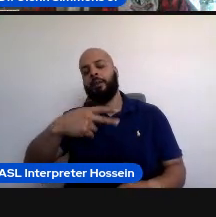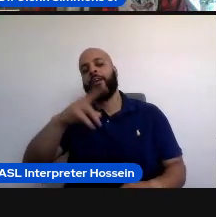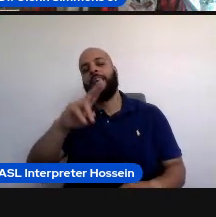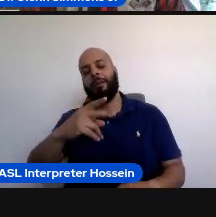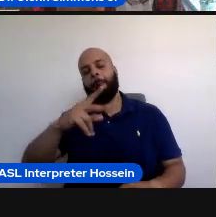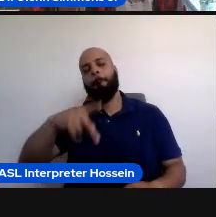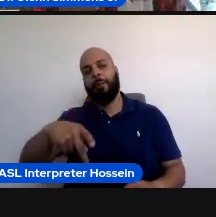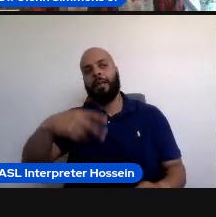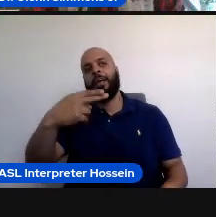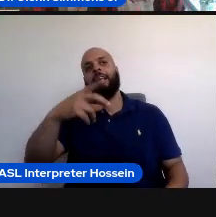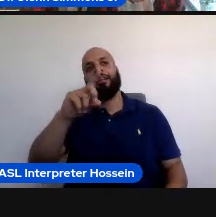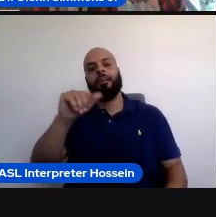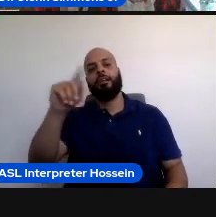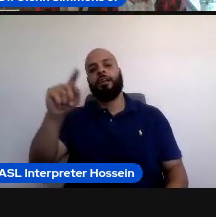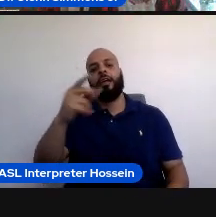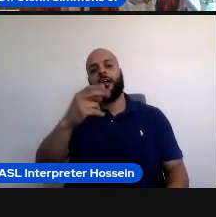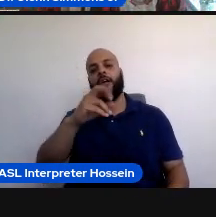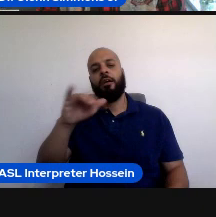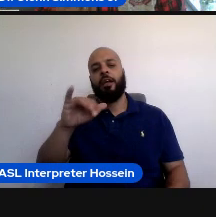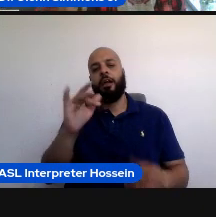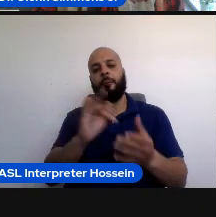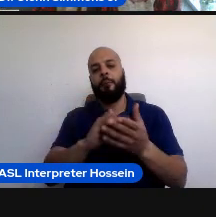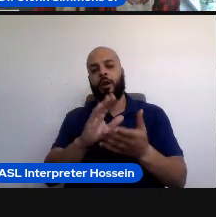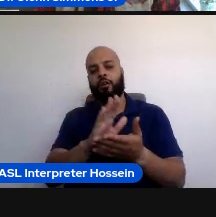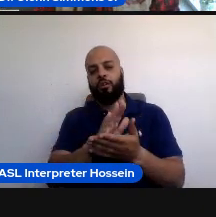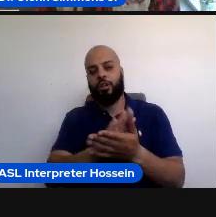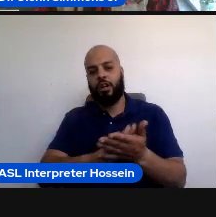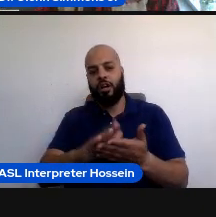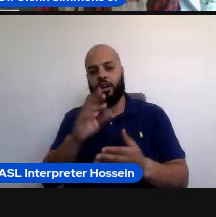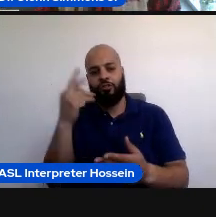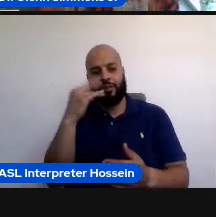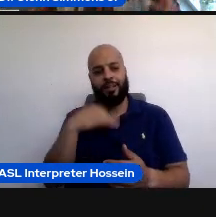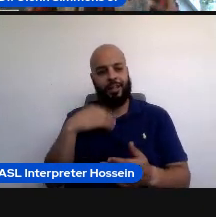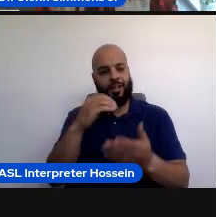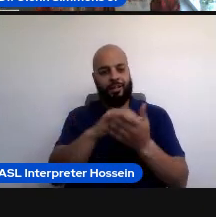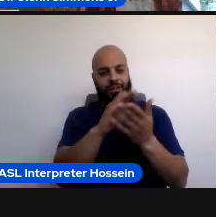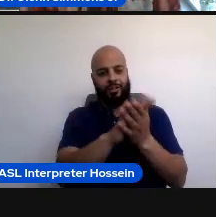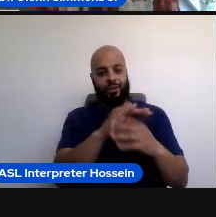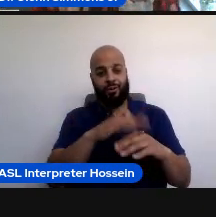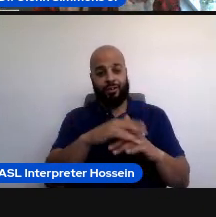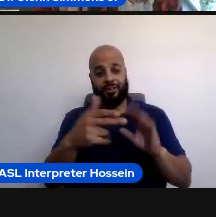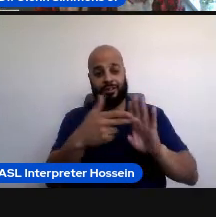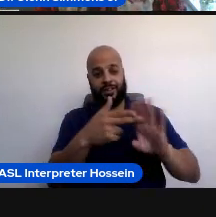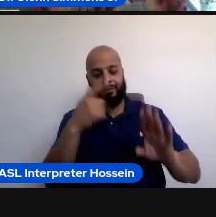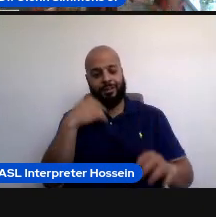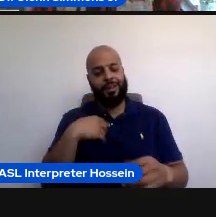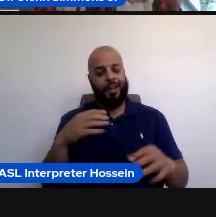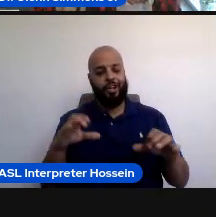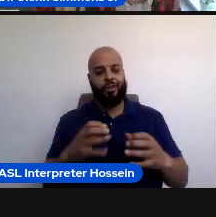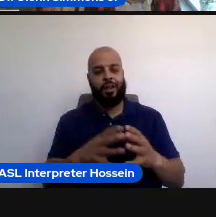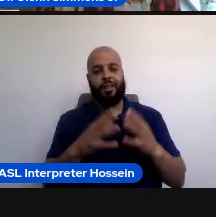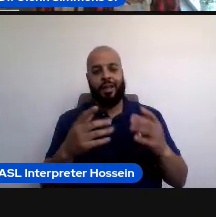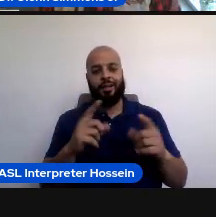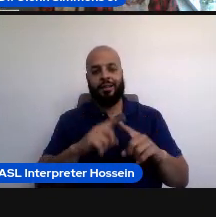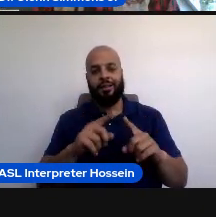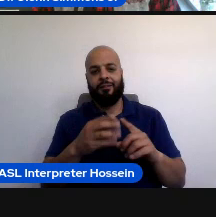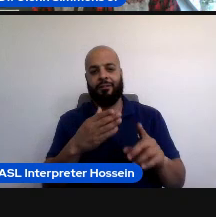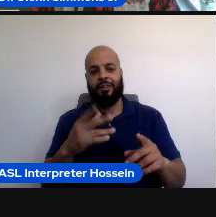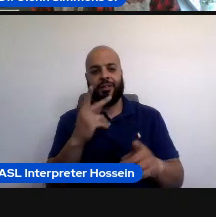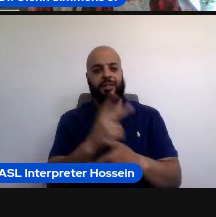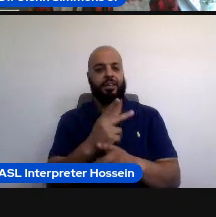Medical College. And the reason I put this on the slide is that I did a lot of different things in order to kind of keep myself well-rounded,